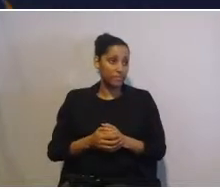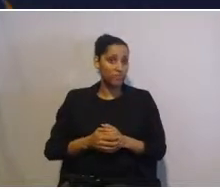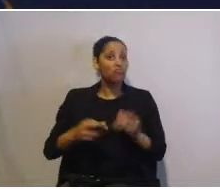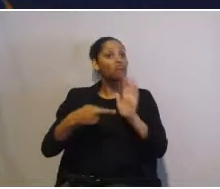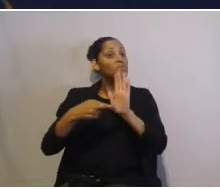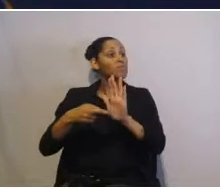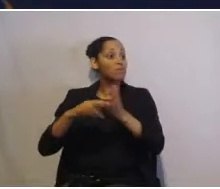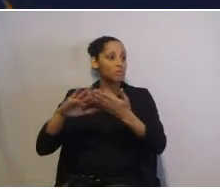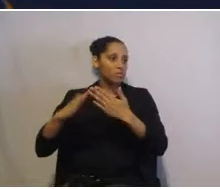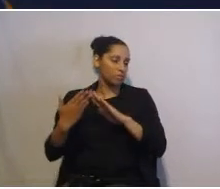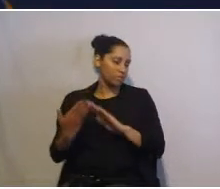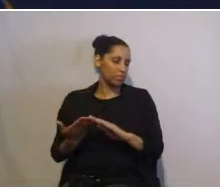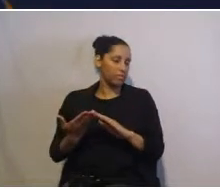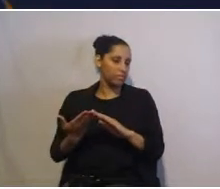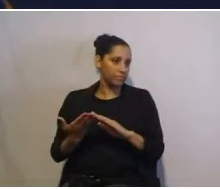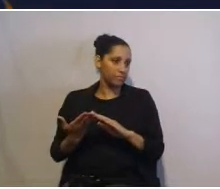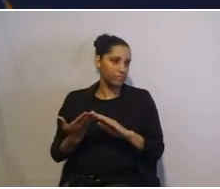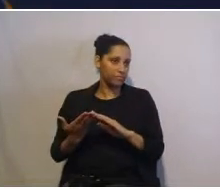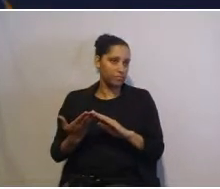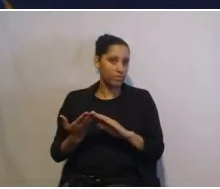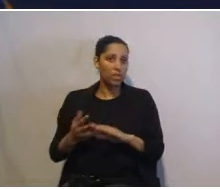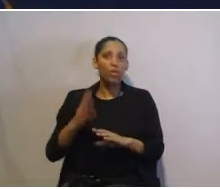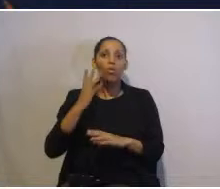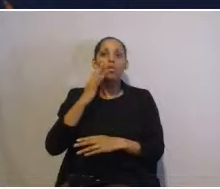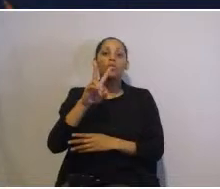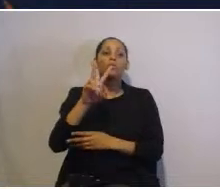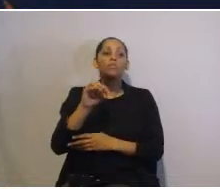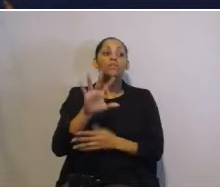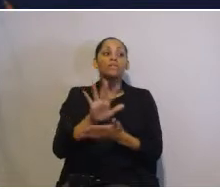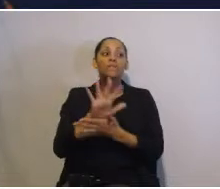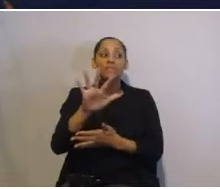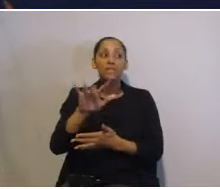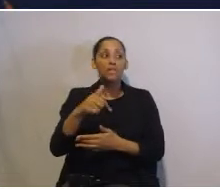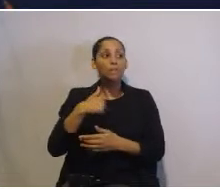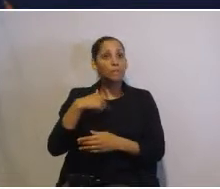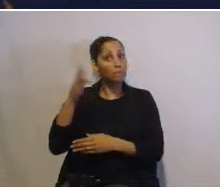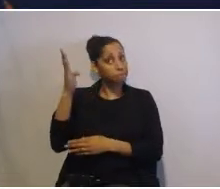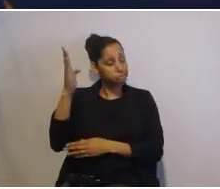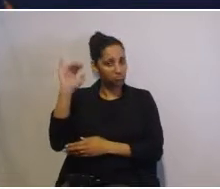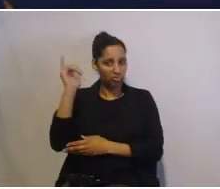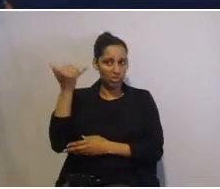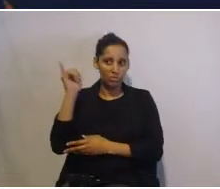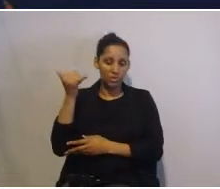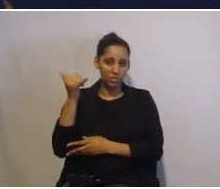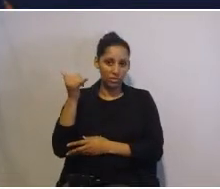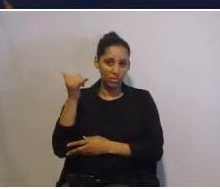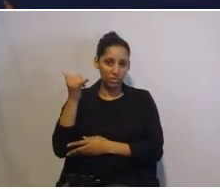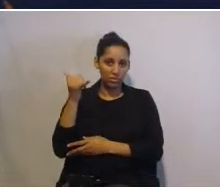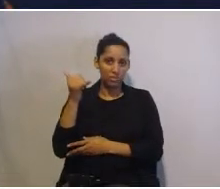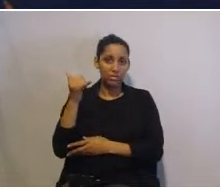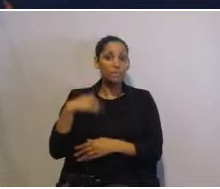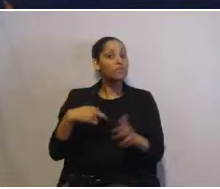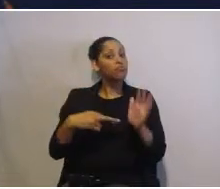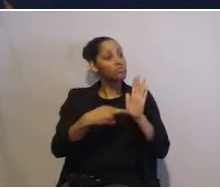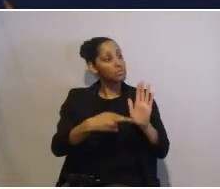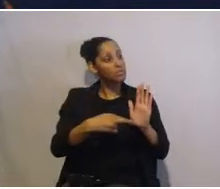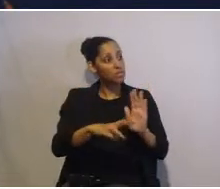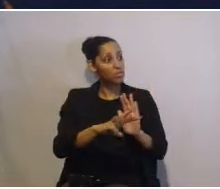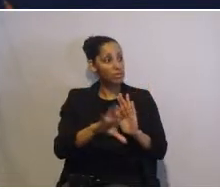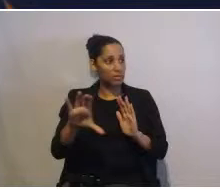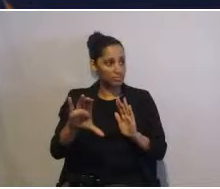representing the community. In 2015, I was in Joburg representing the Western